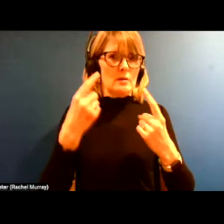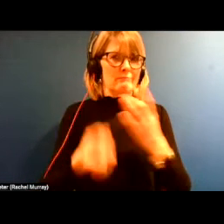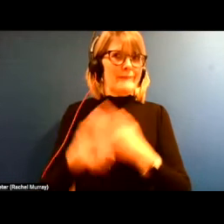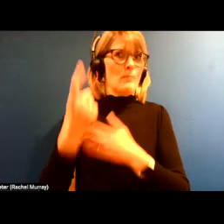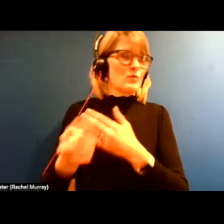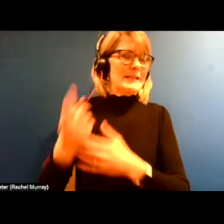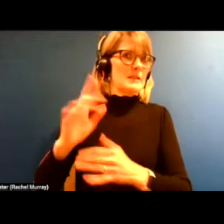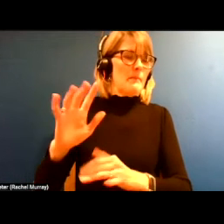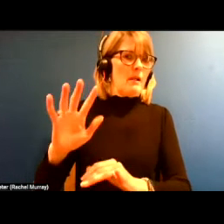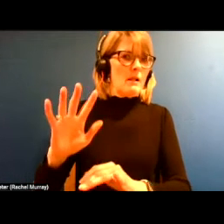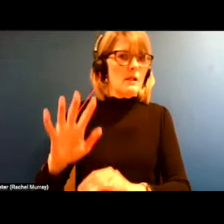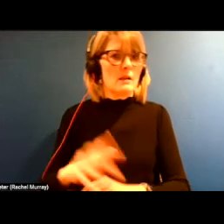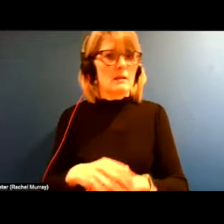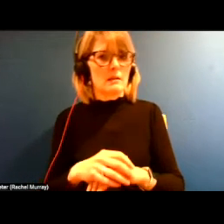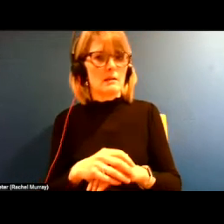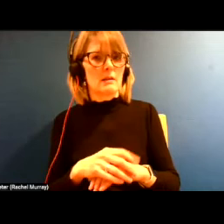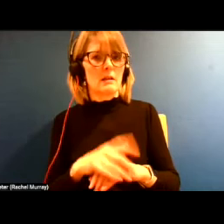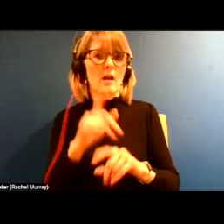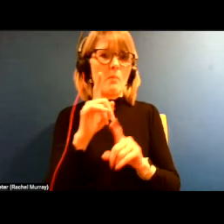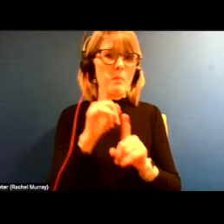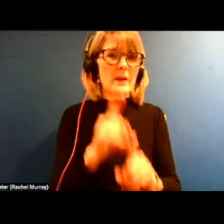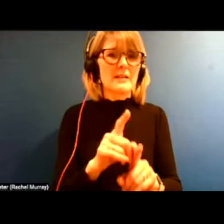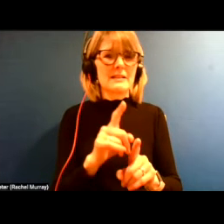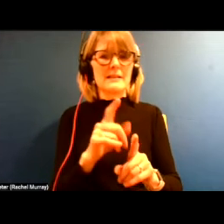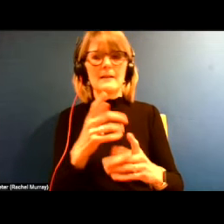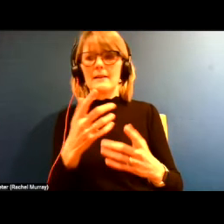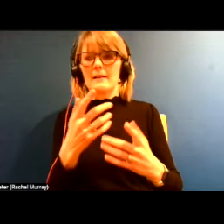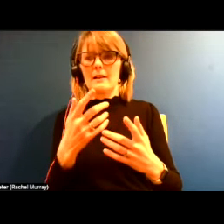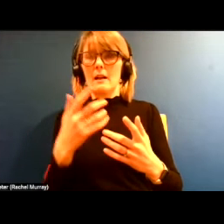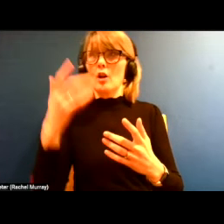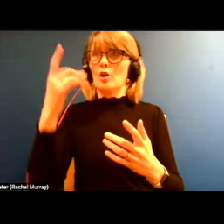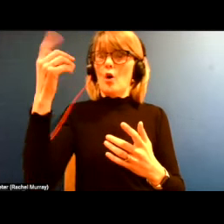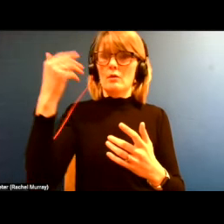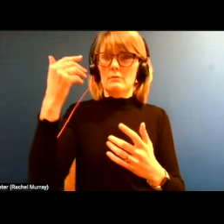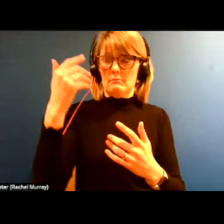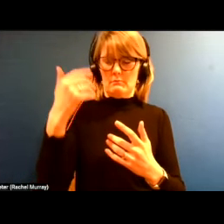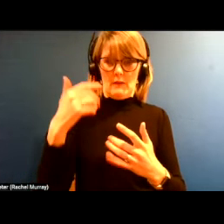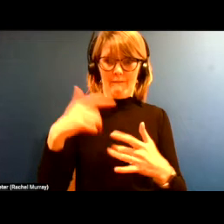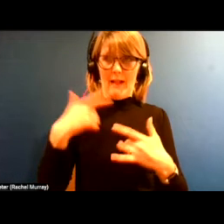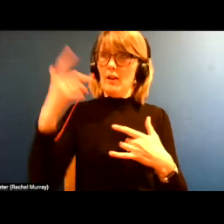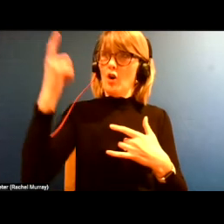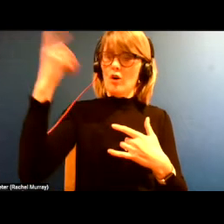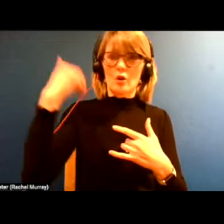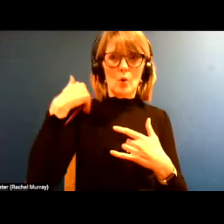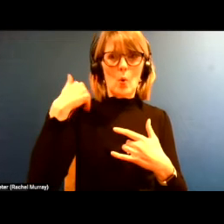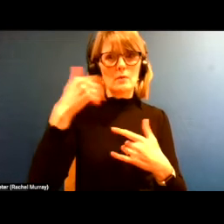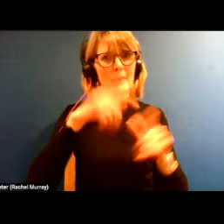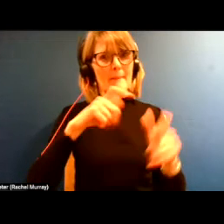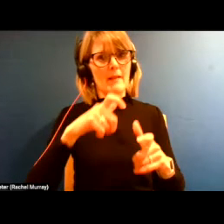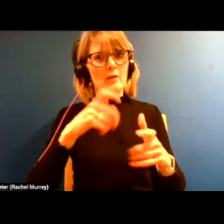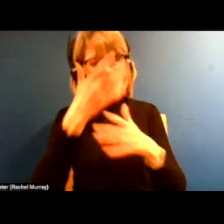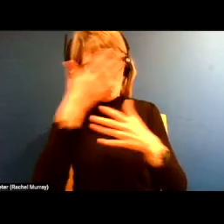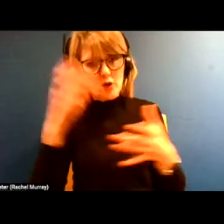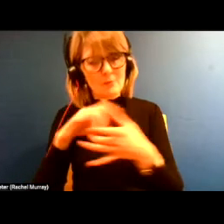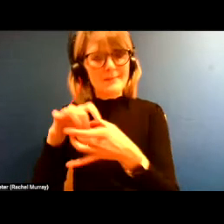However, I had stayed for the sense of belonging, the conviction that God had called people to worship together and to be in community with one